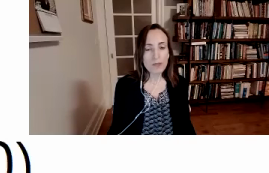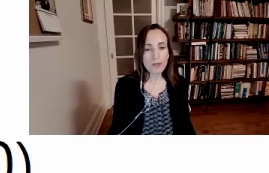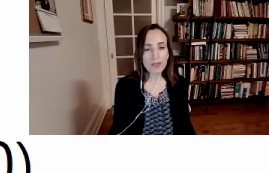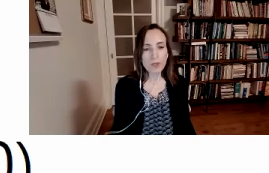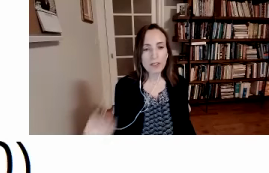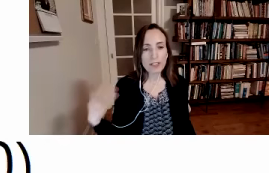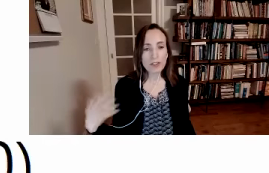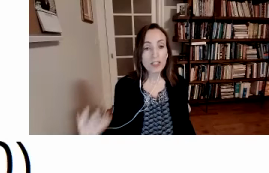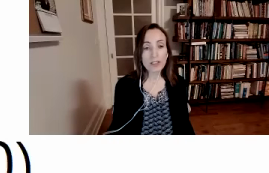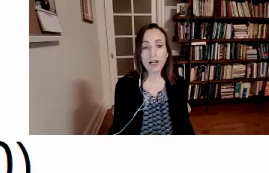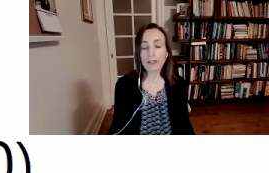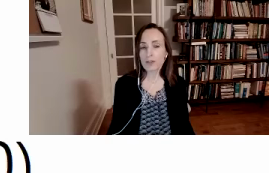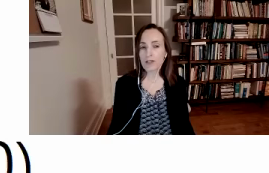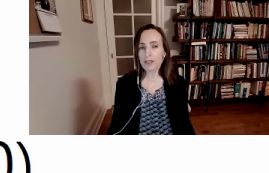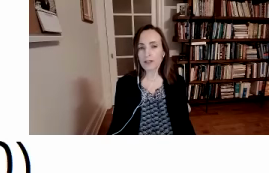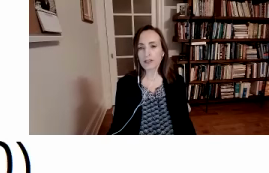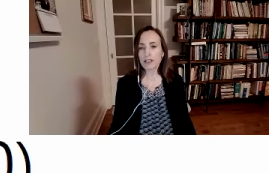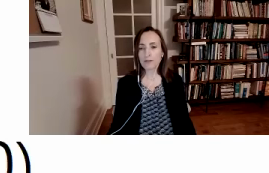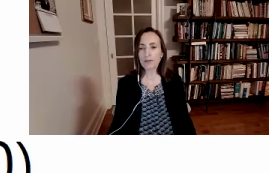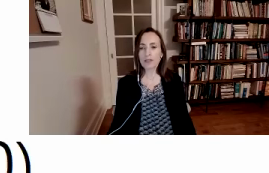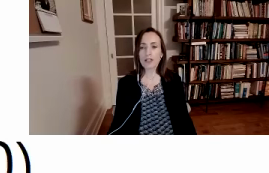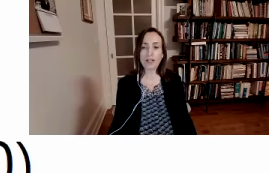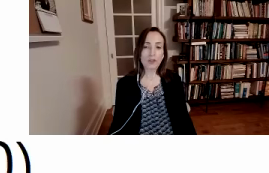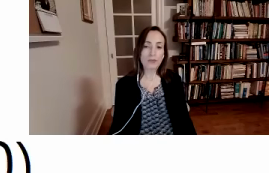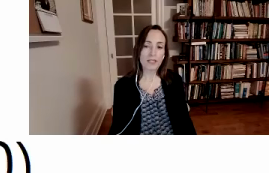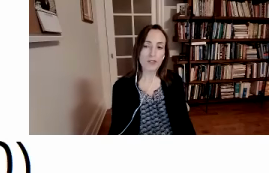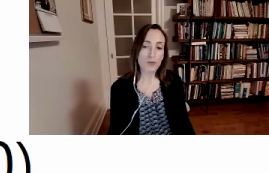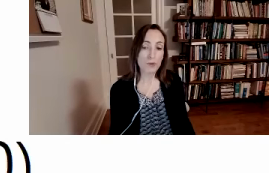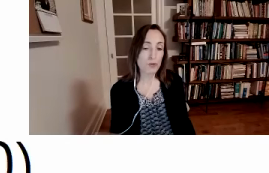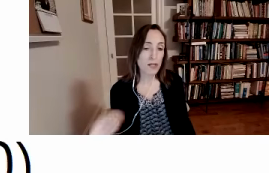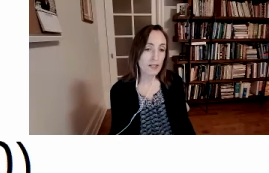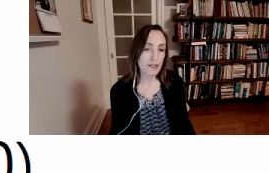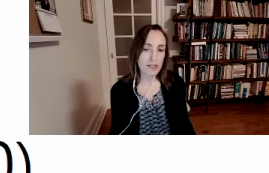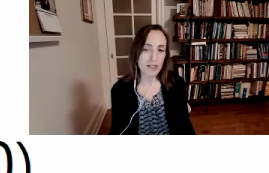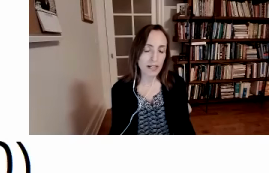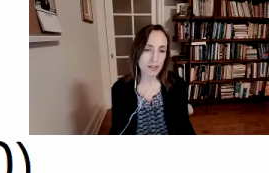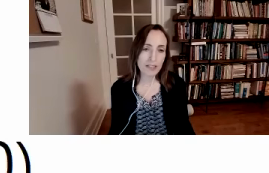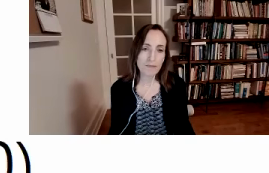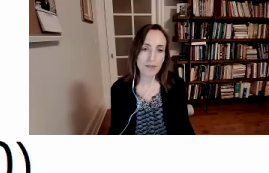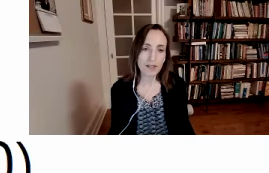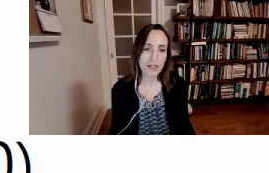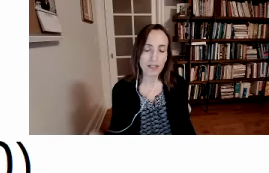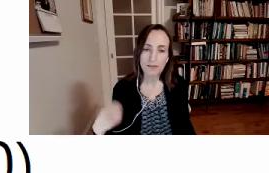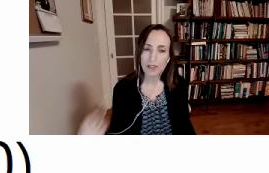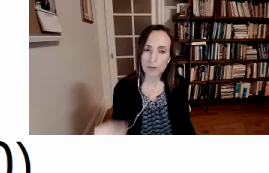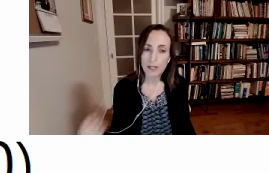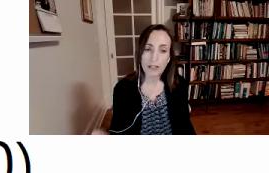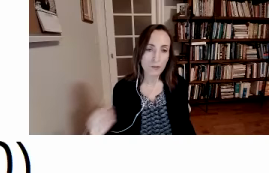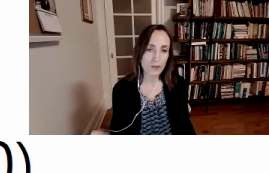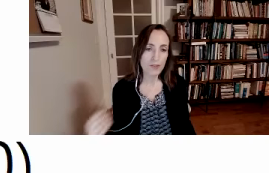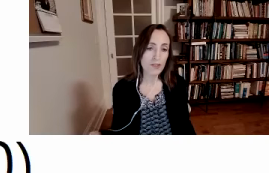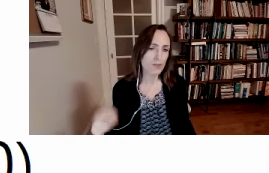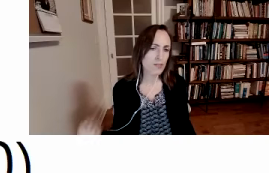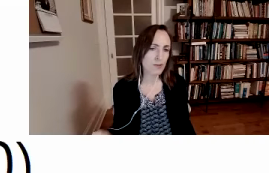perception experiment, when they're actually hearing the auditory signal, the audio plays through twice in entirety, and they can rate